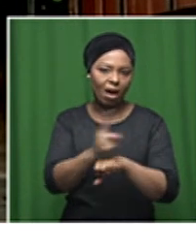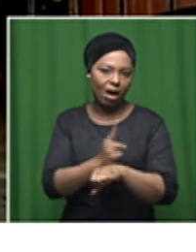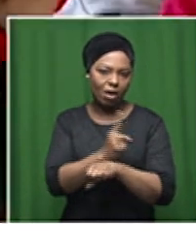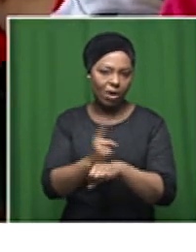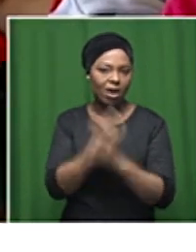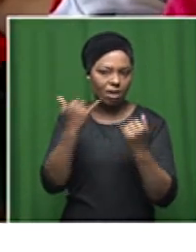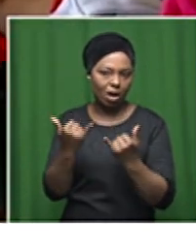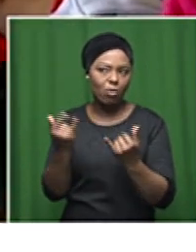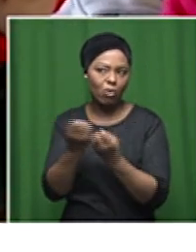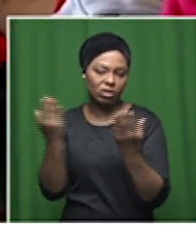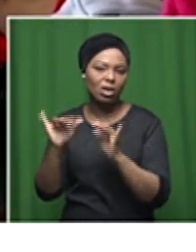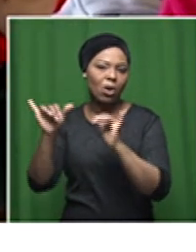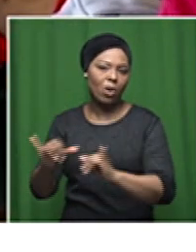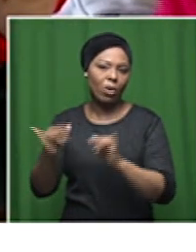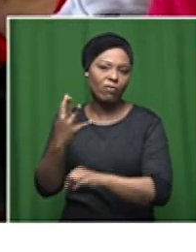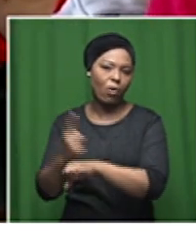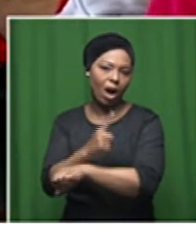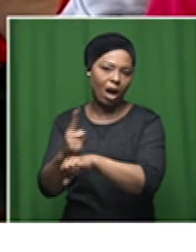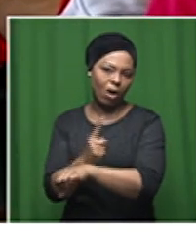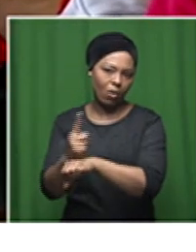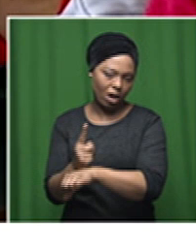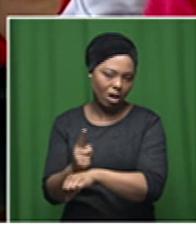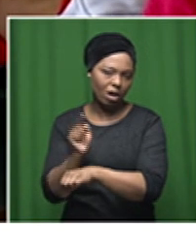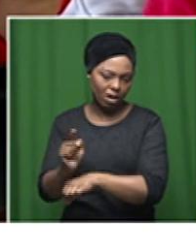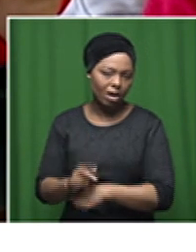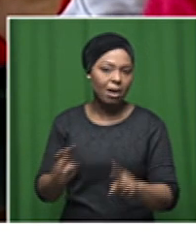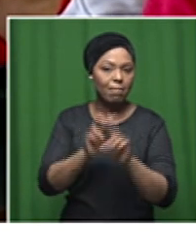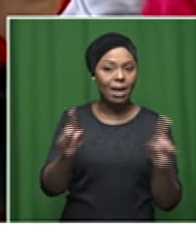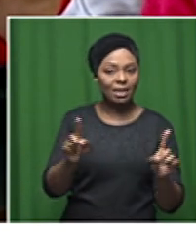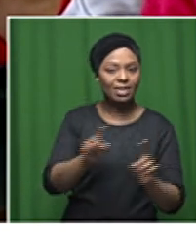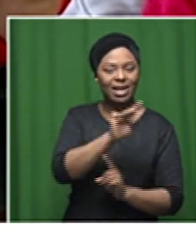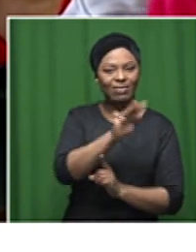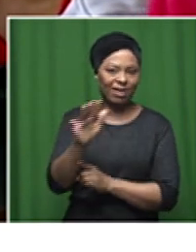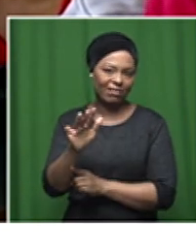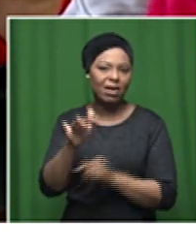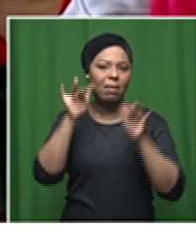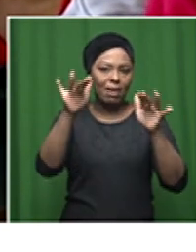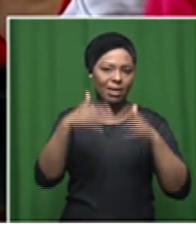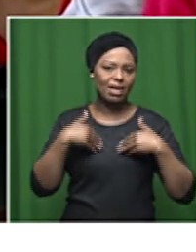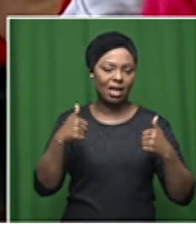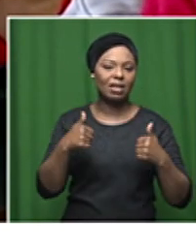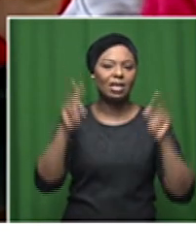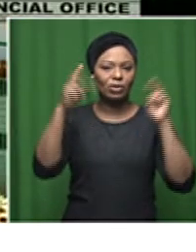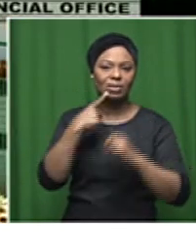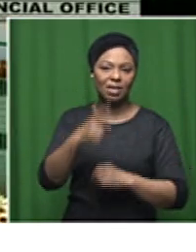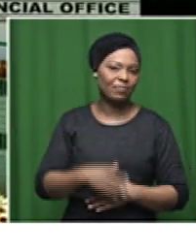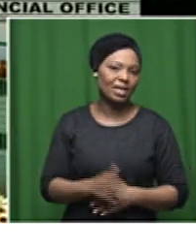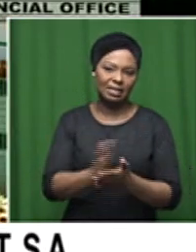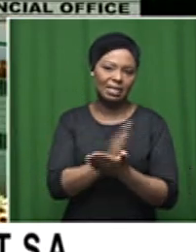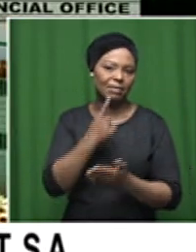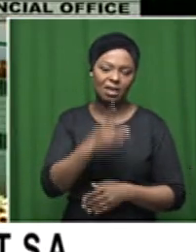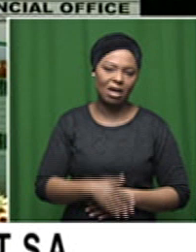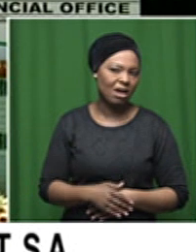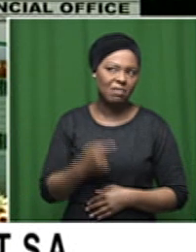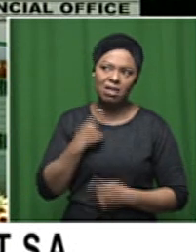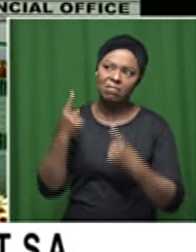4 hours. However, we do have 91% of public healthcare users interviewed who think that the waiting times are still long. The